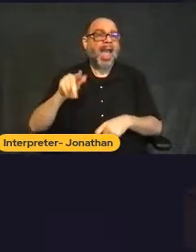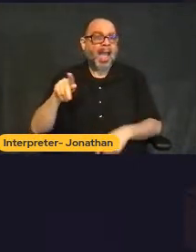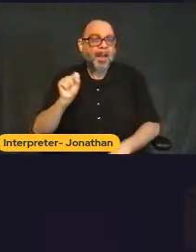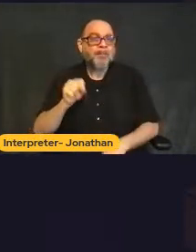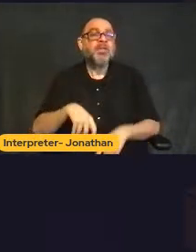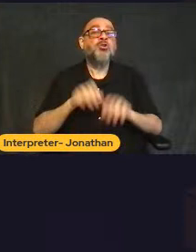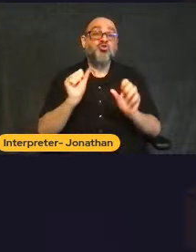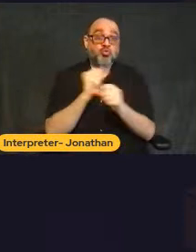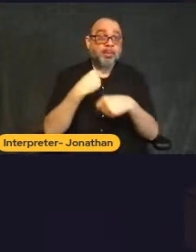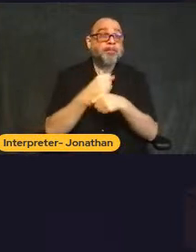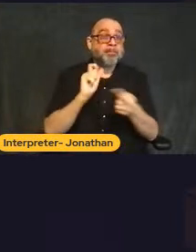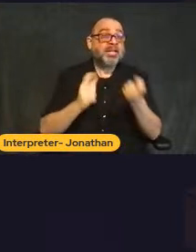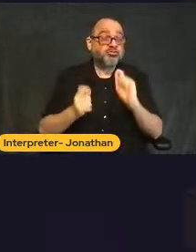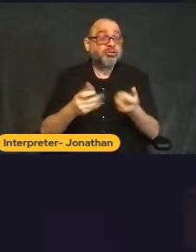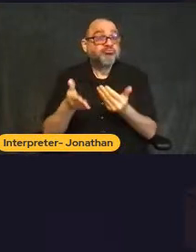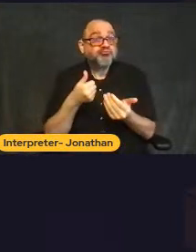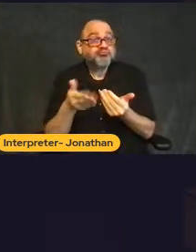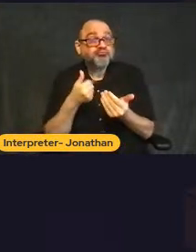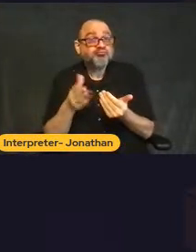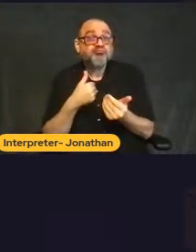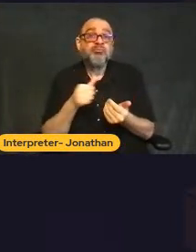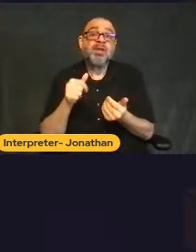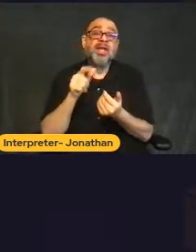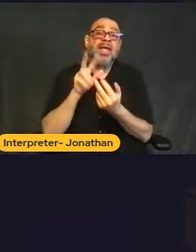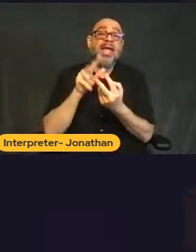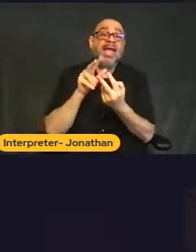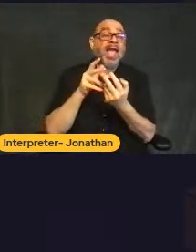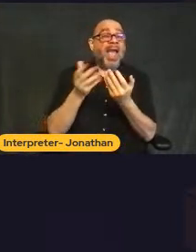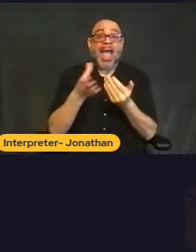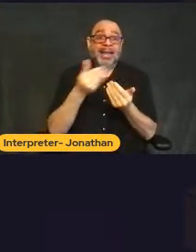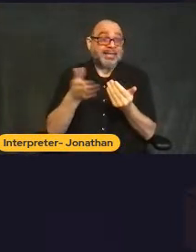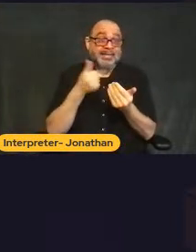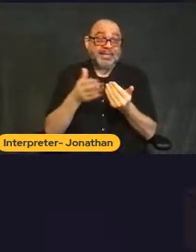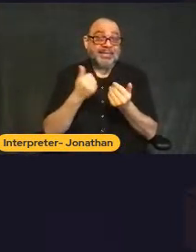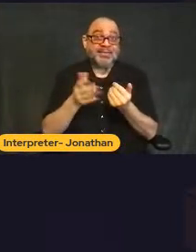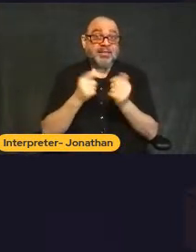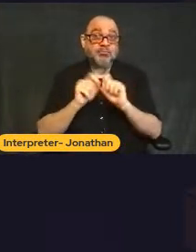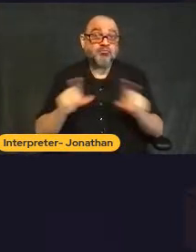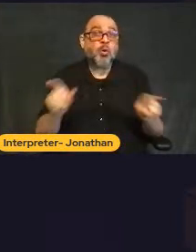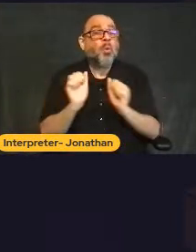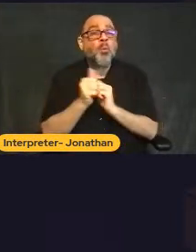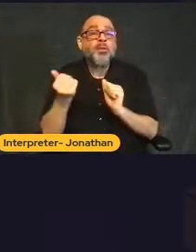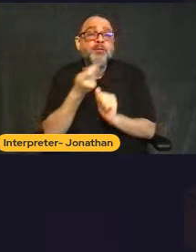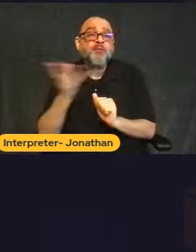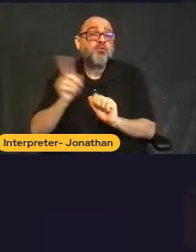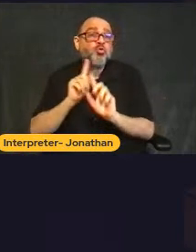changes easily and easily deploy with only few commands or clicks.